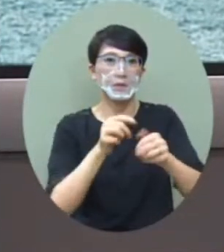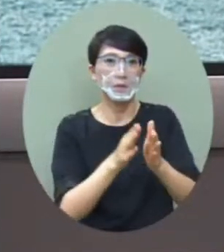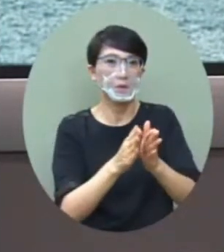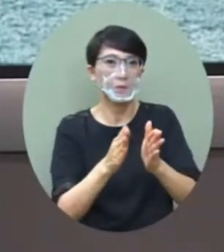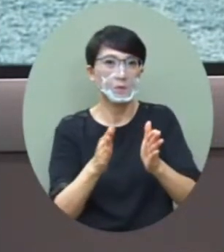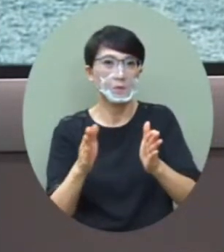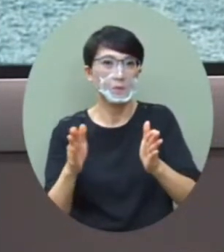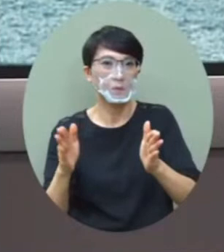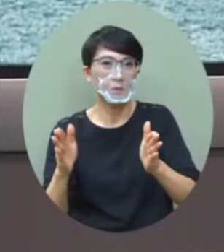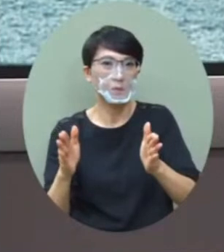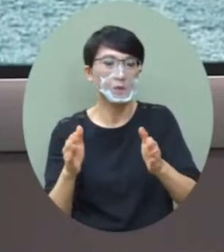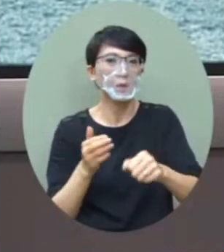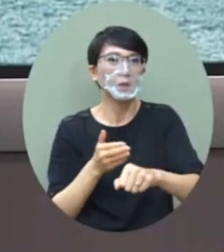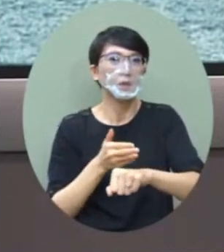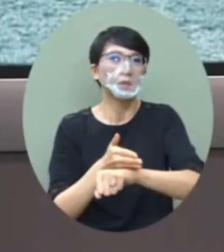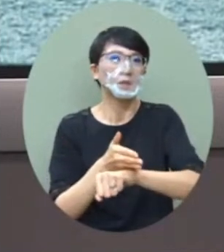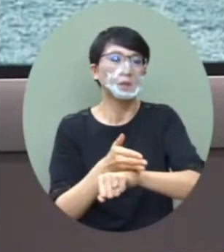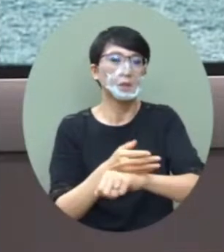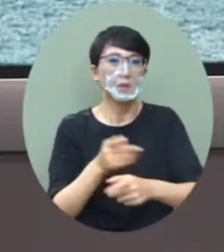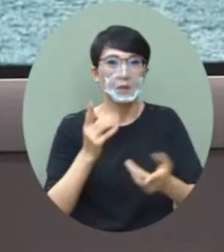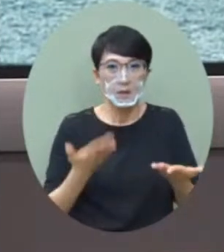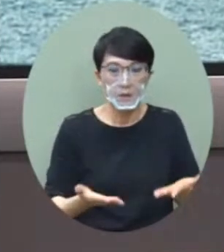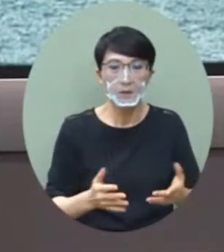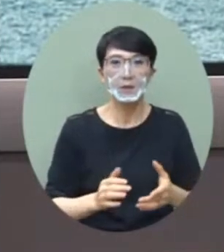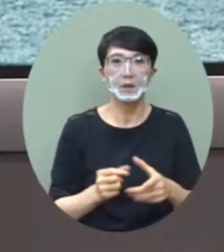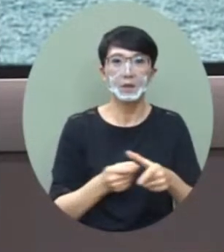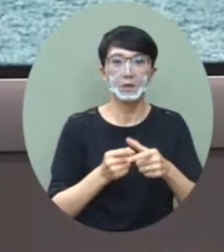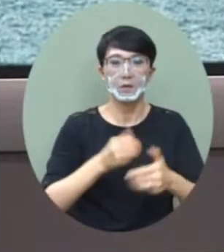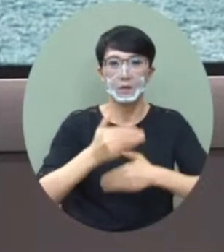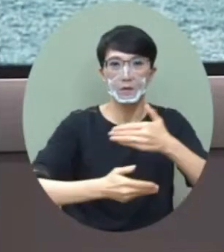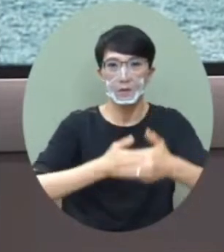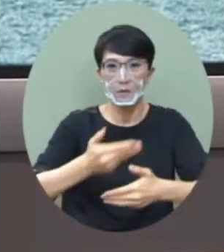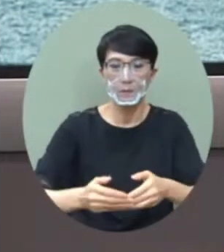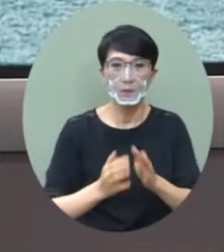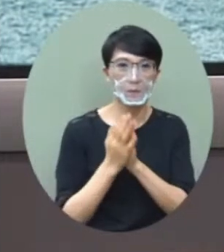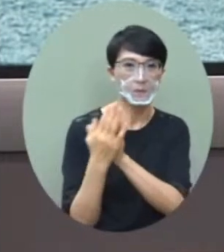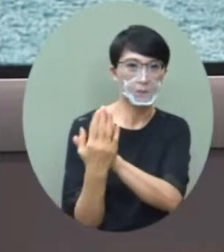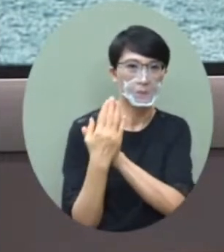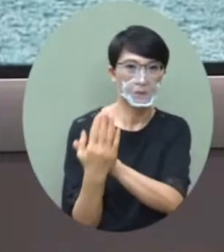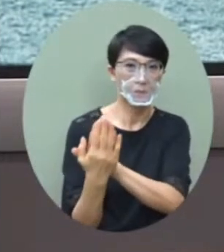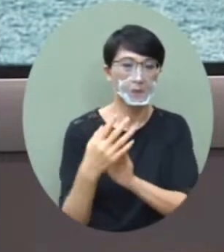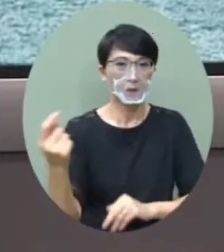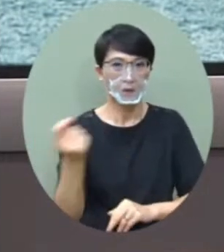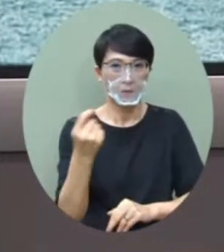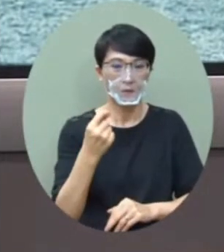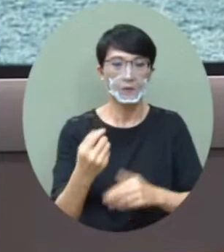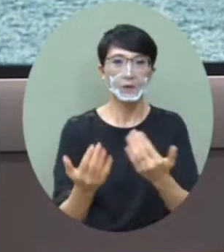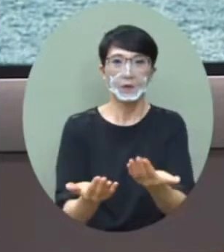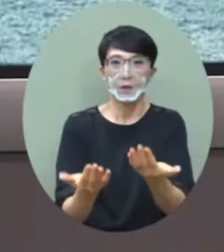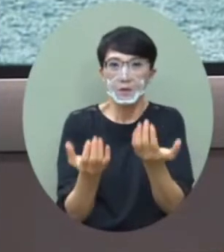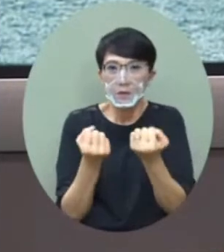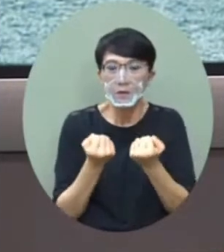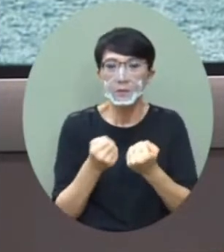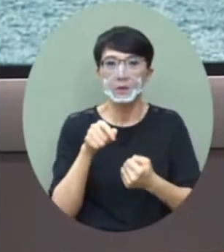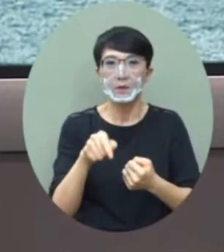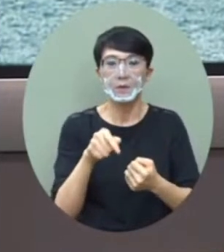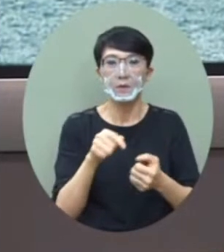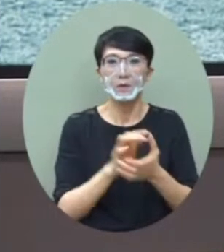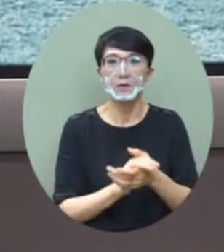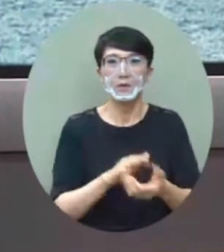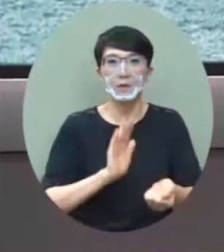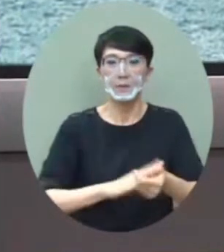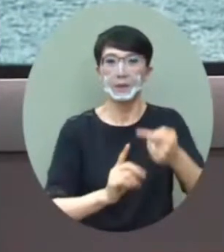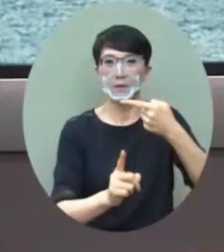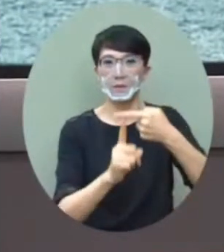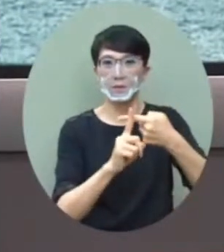So it could be sometime before we make a home visit. We currently work closely with our